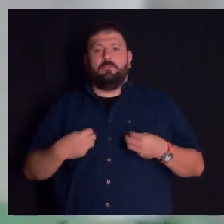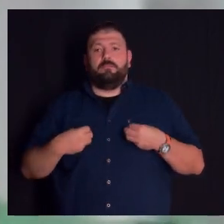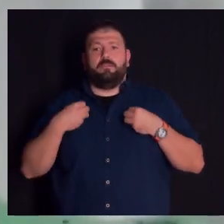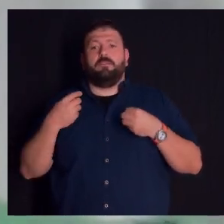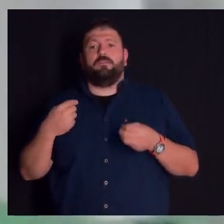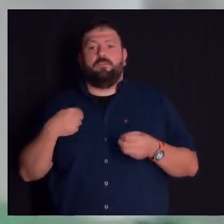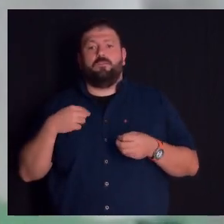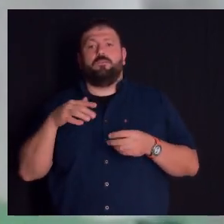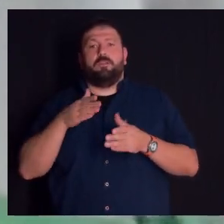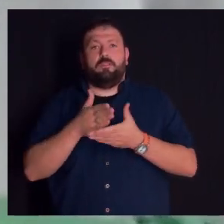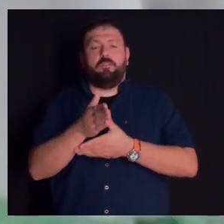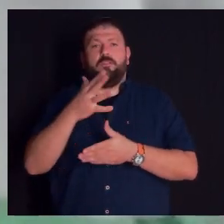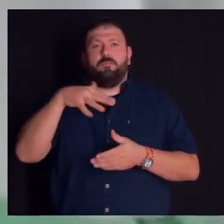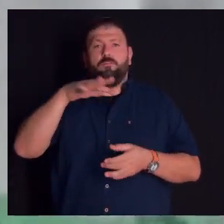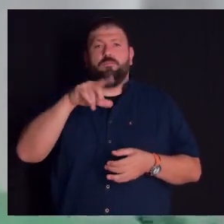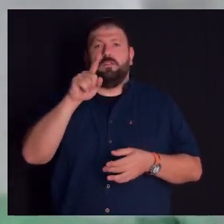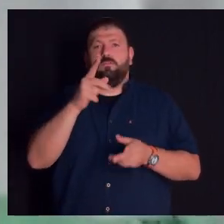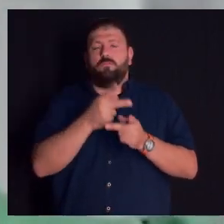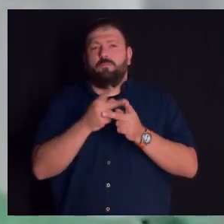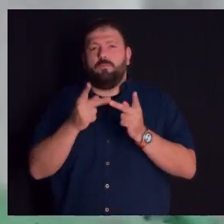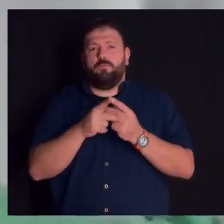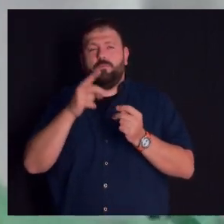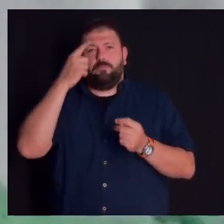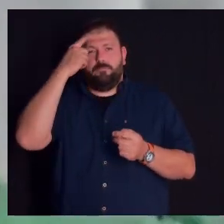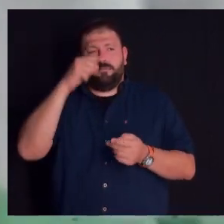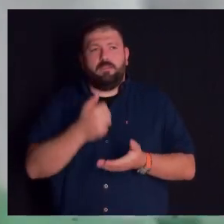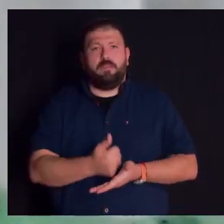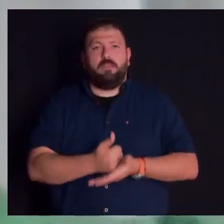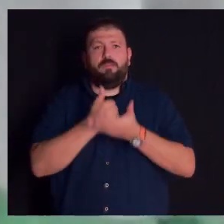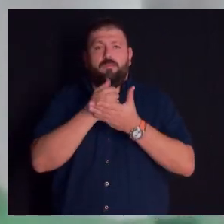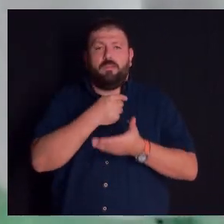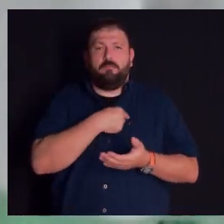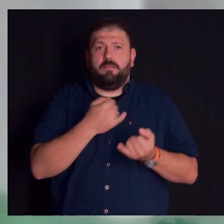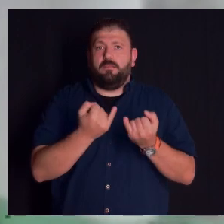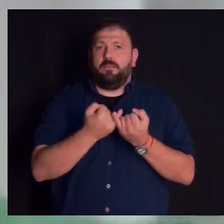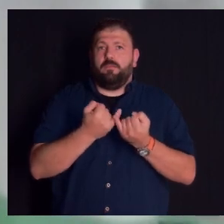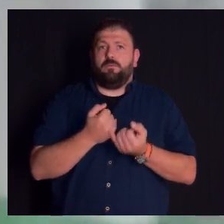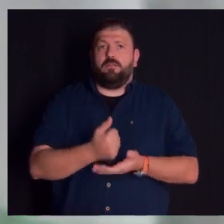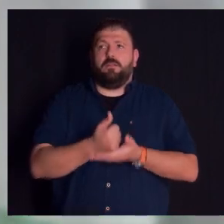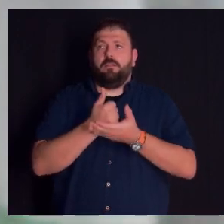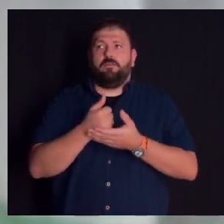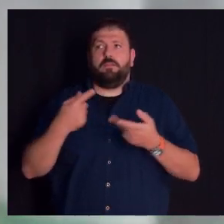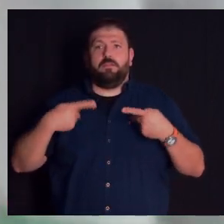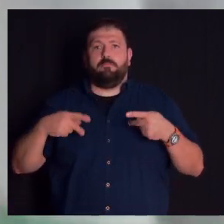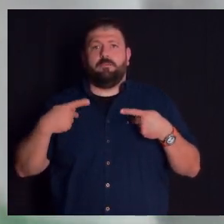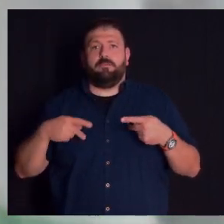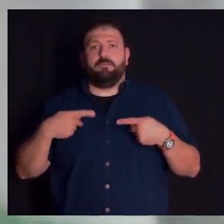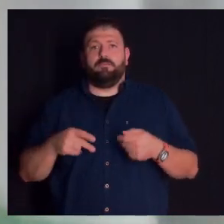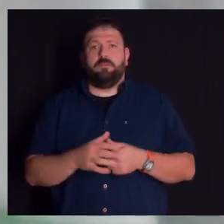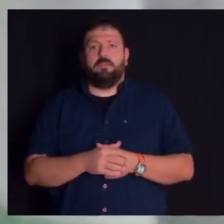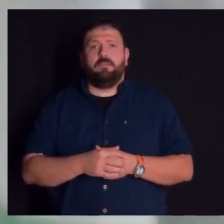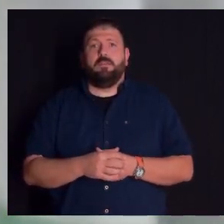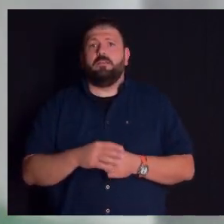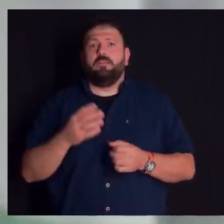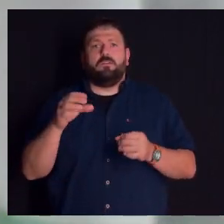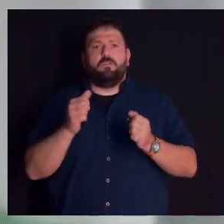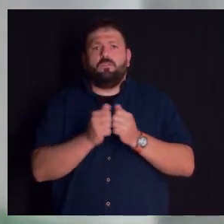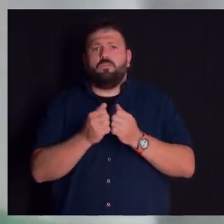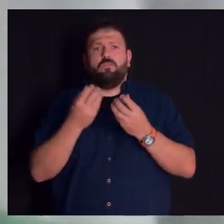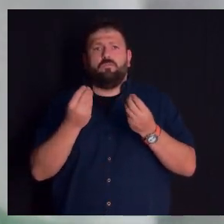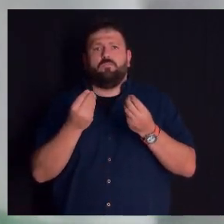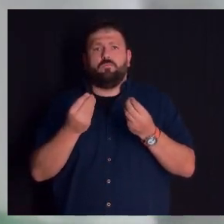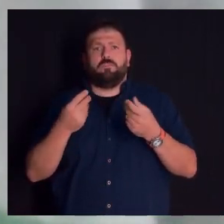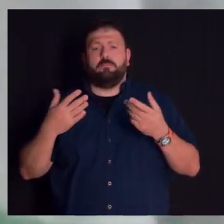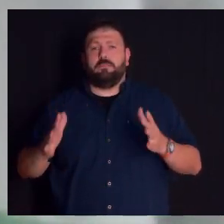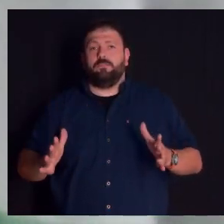life because I started looking for a product to help me and other people, and now I find out that there